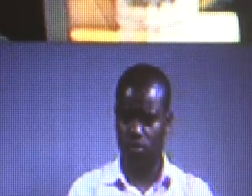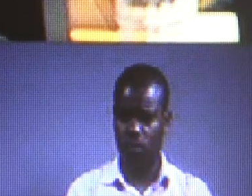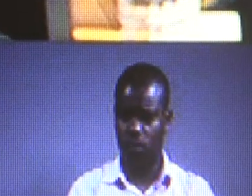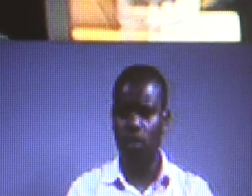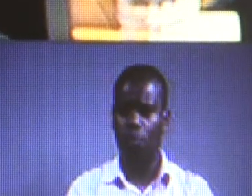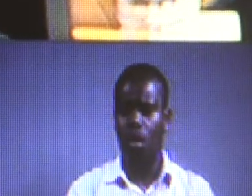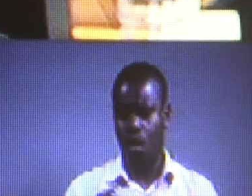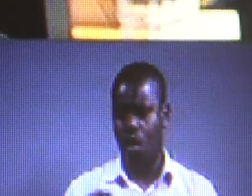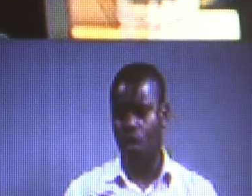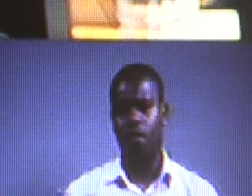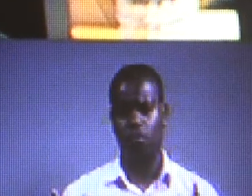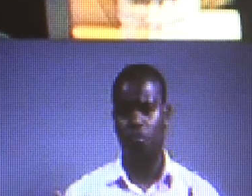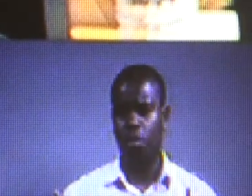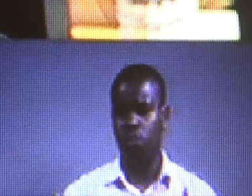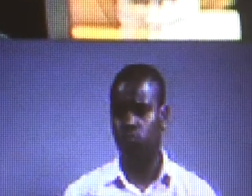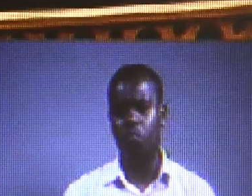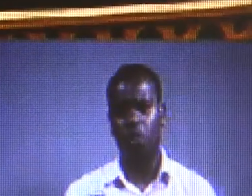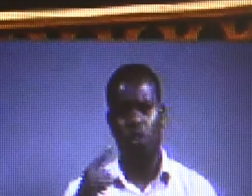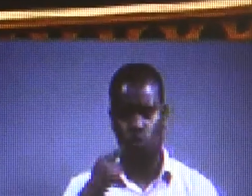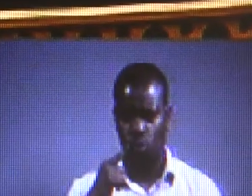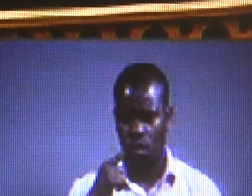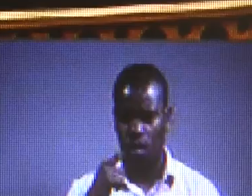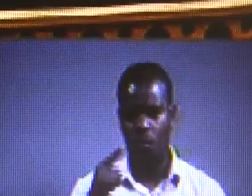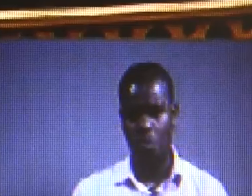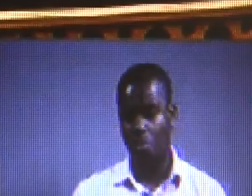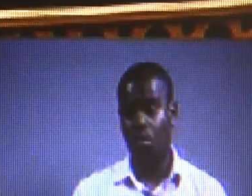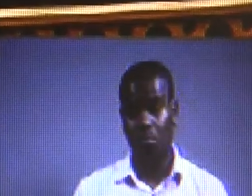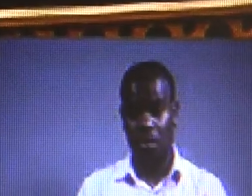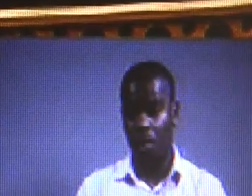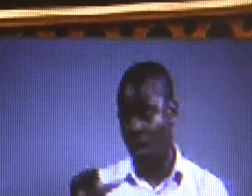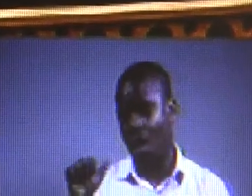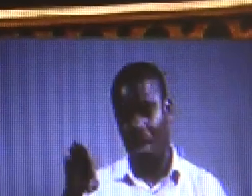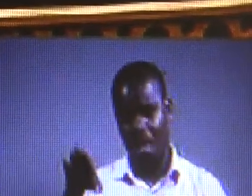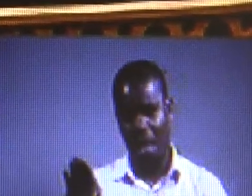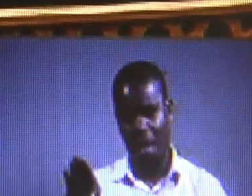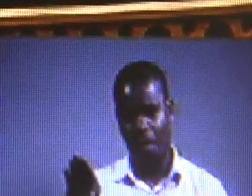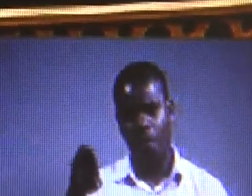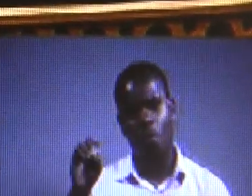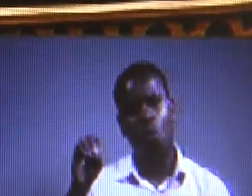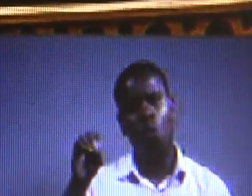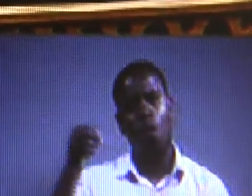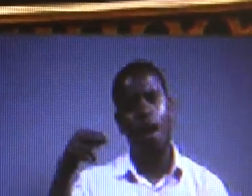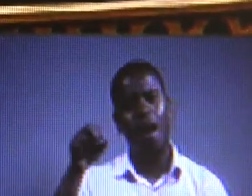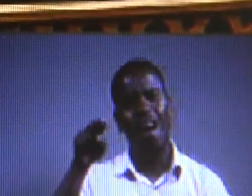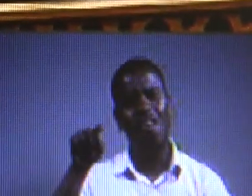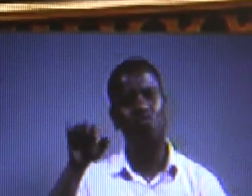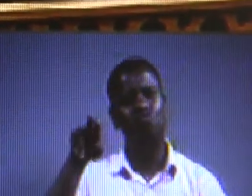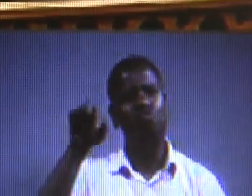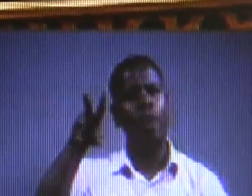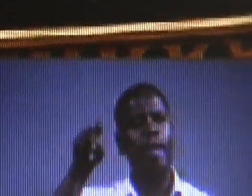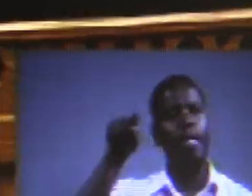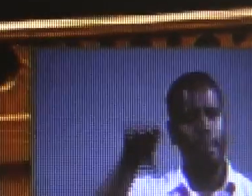with sugar and carbohydrates. And we need to have the courage. I don't believe in a sugar tax.